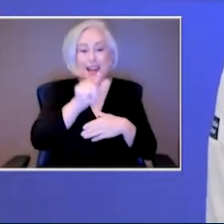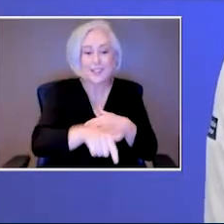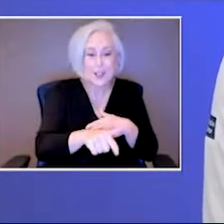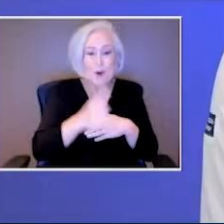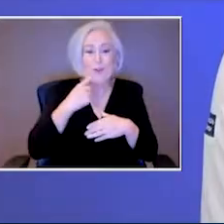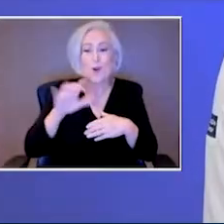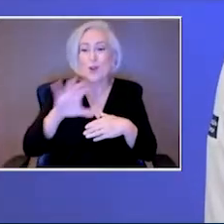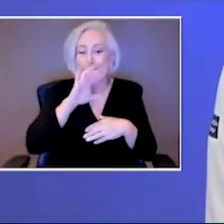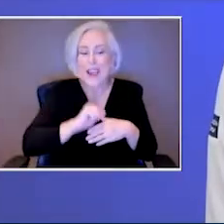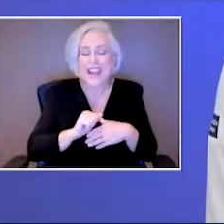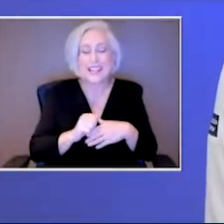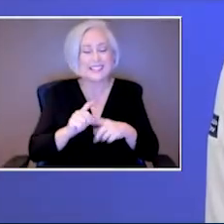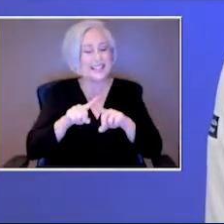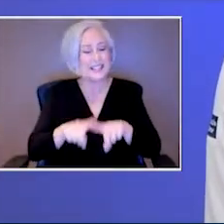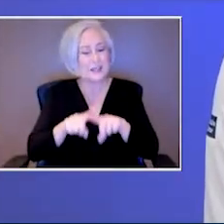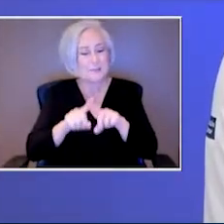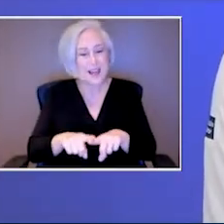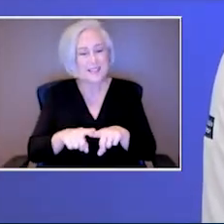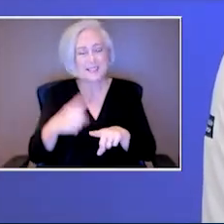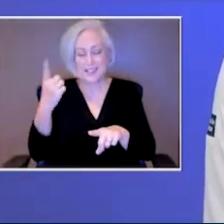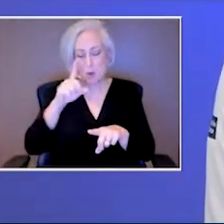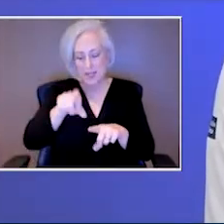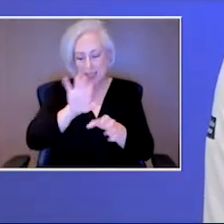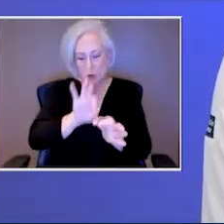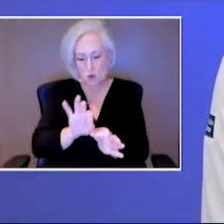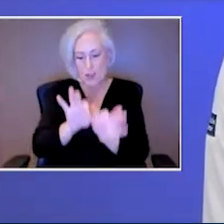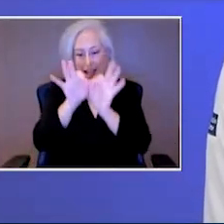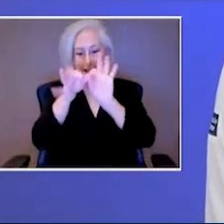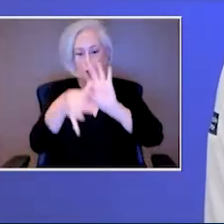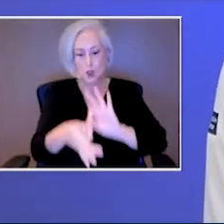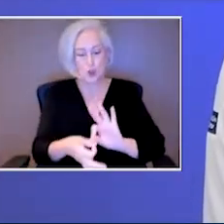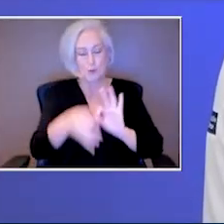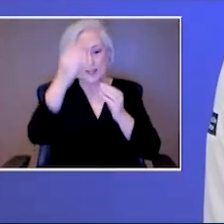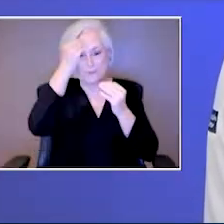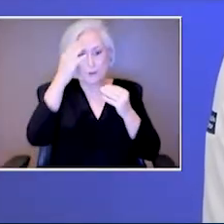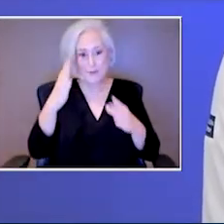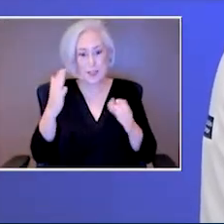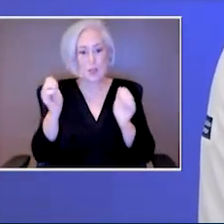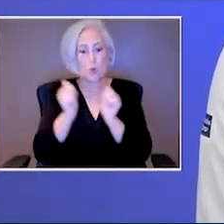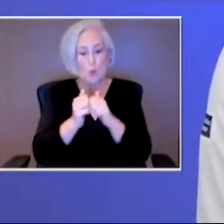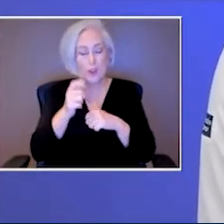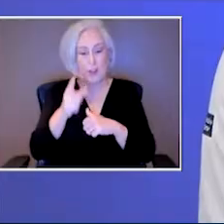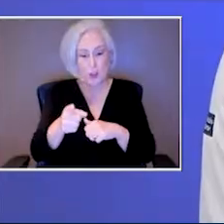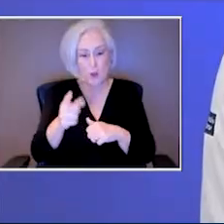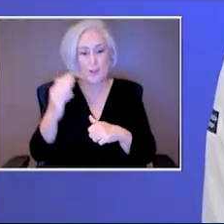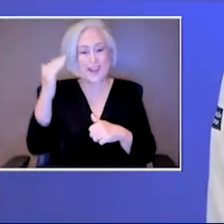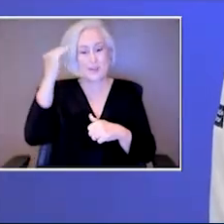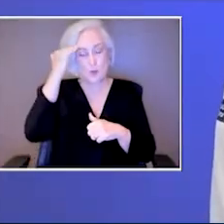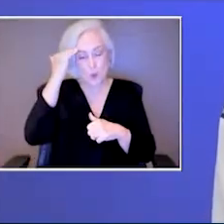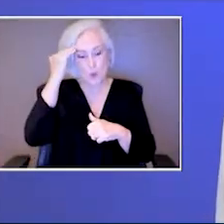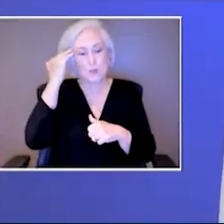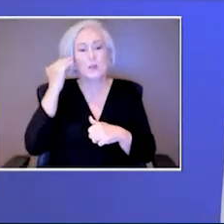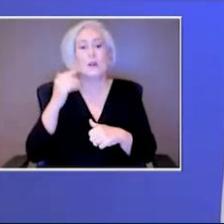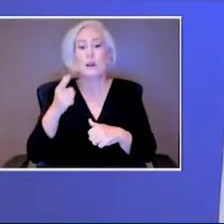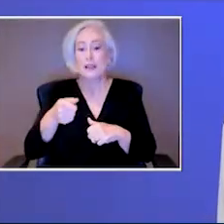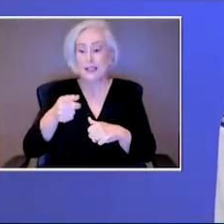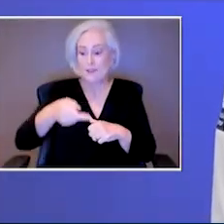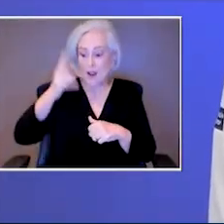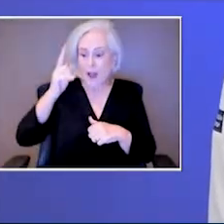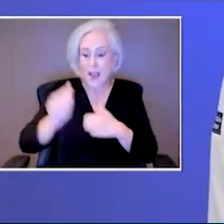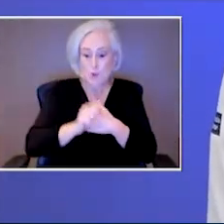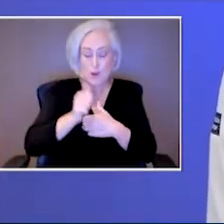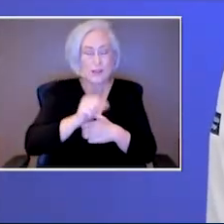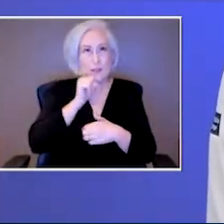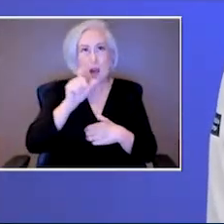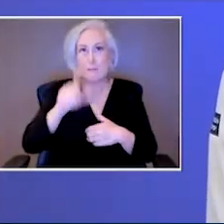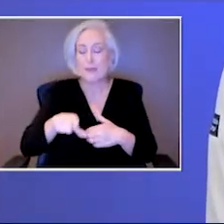it's having someone interpret that information with you, because even anyone that is higher risk doesn't necessarily mean they need to go have double mastectomies.